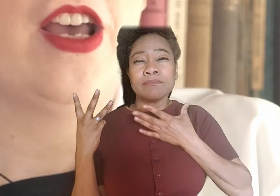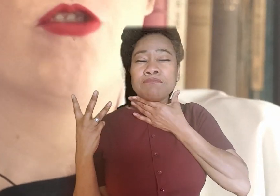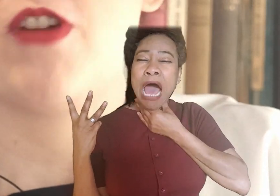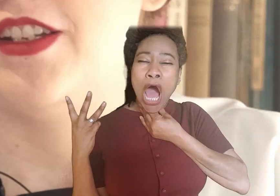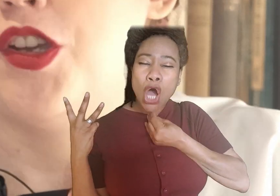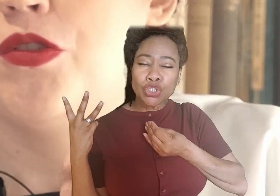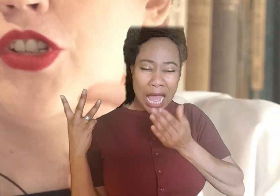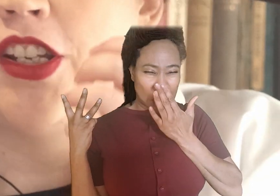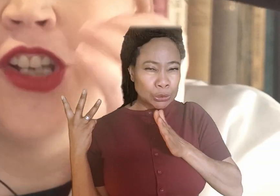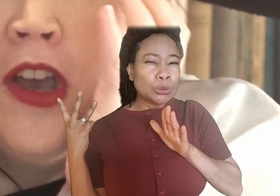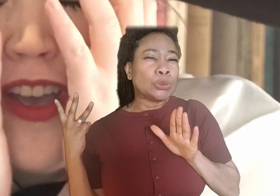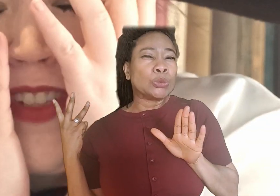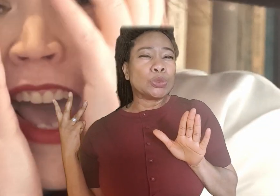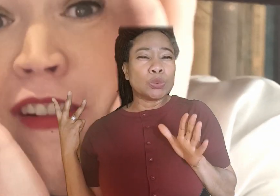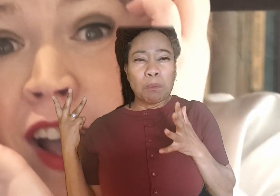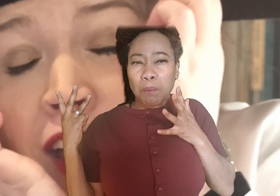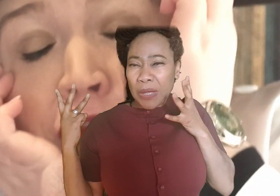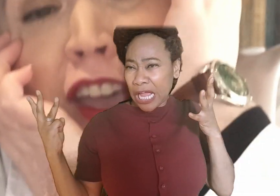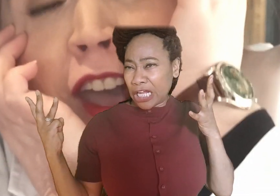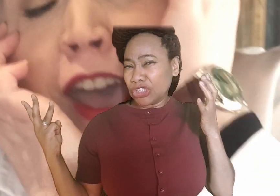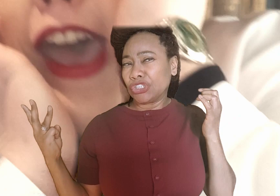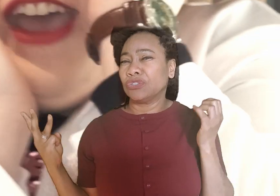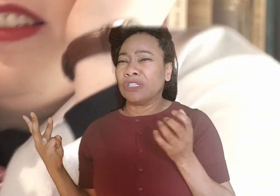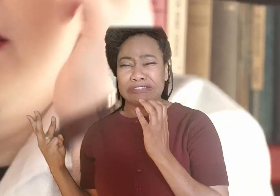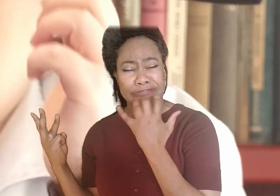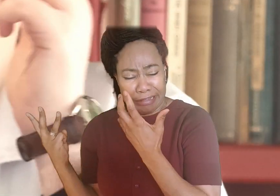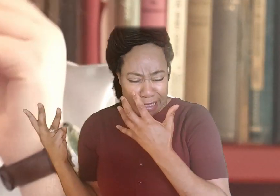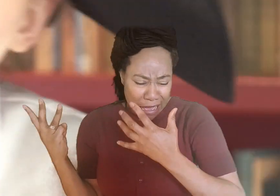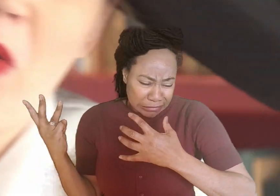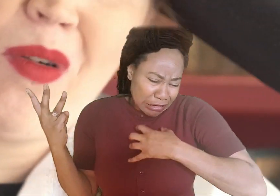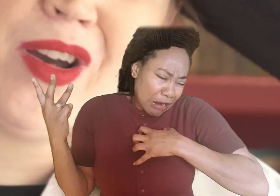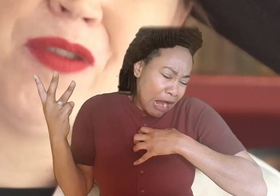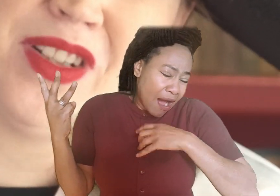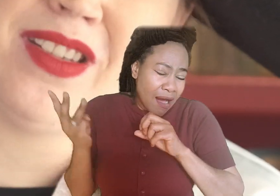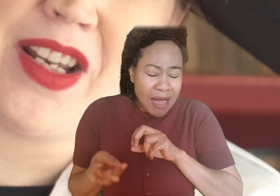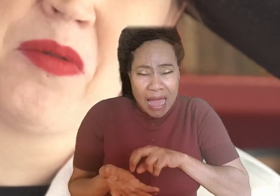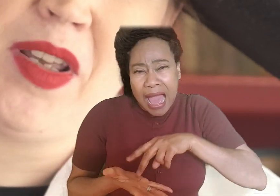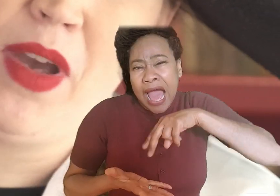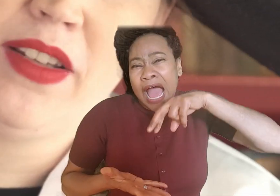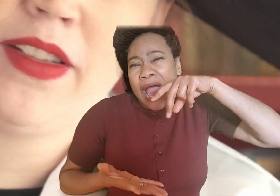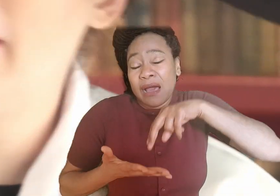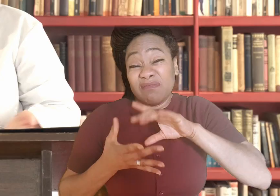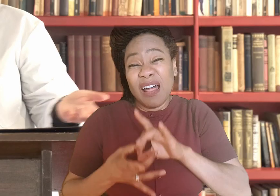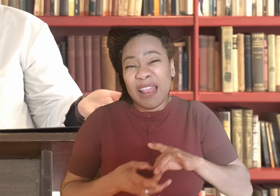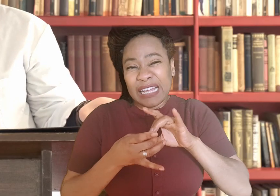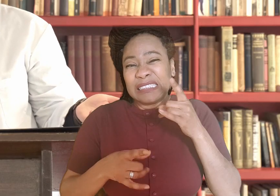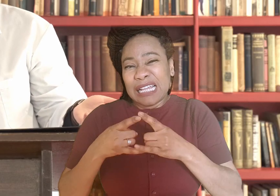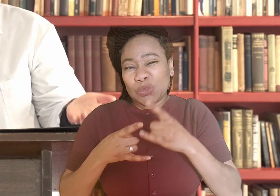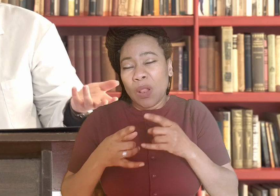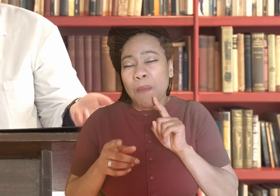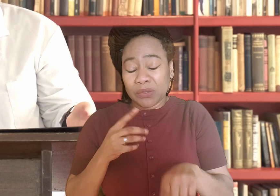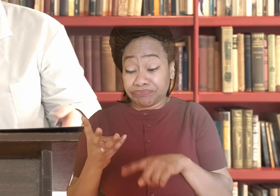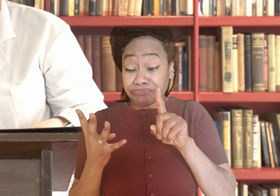attitudes, grandiose gesture of terror, fear, ecstasy. but were quite often sexually based. And number